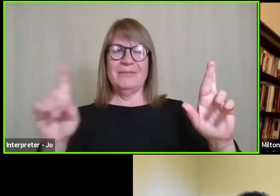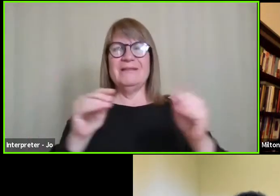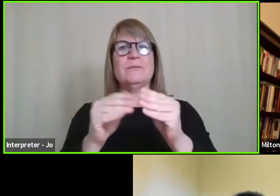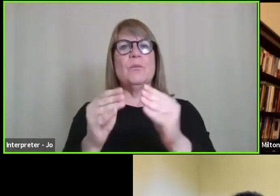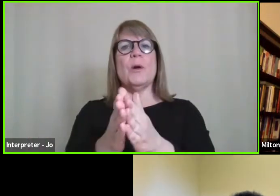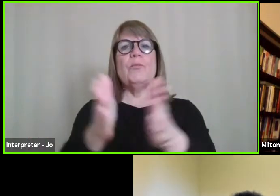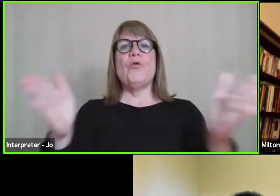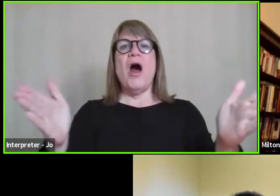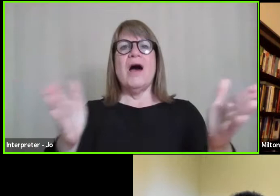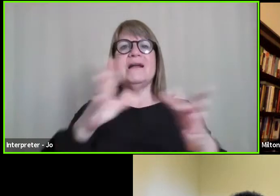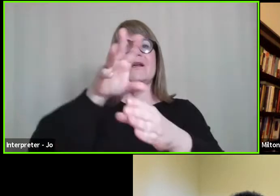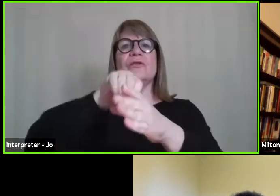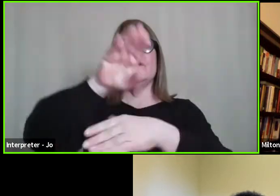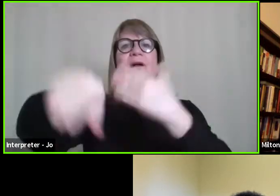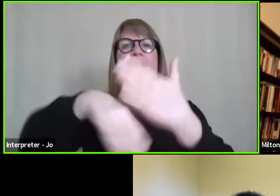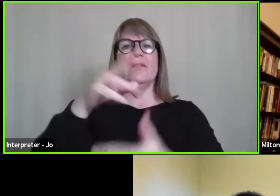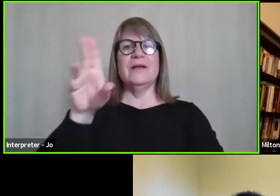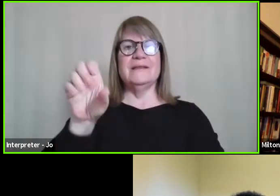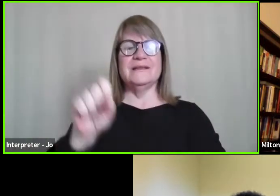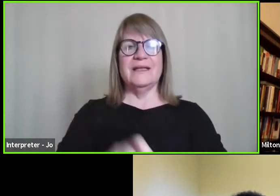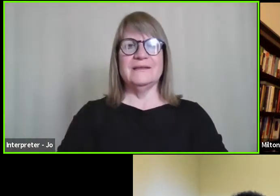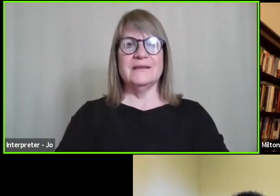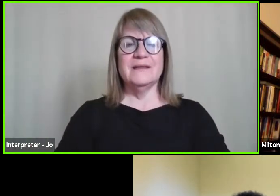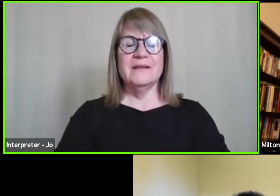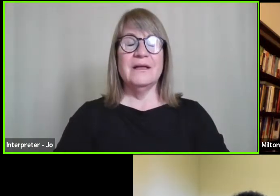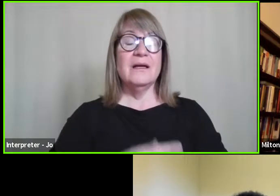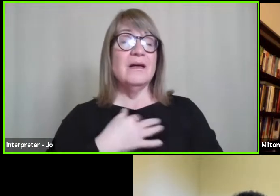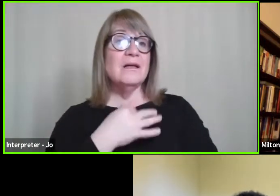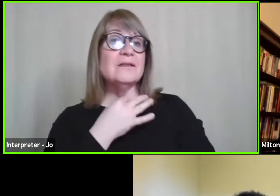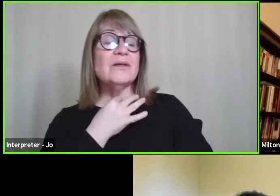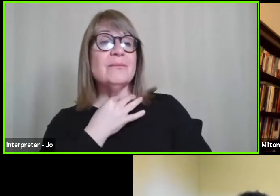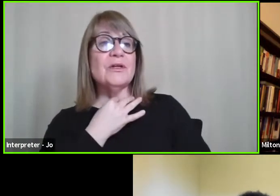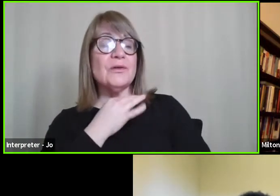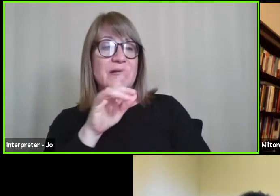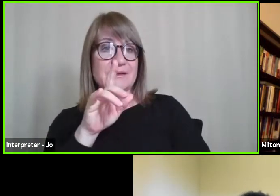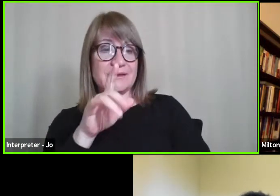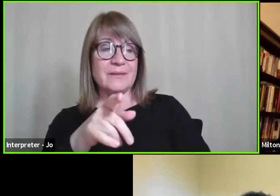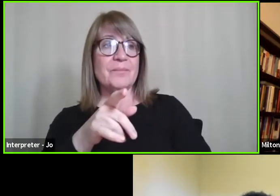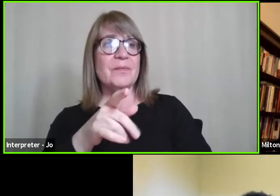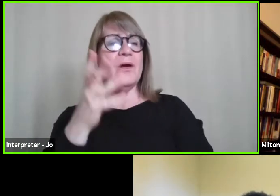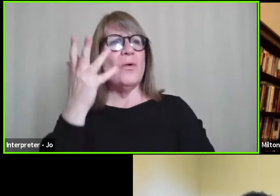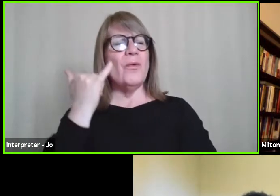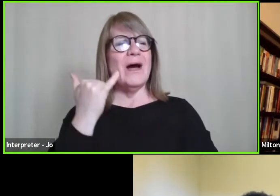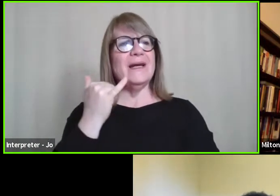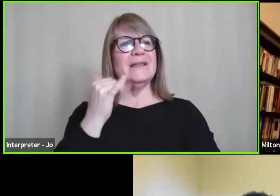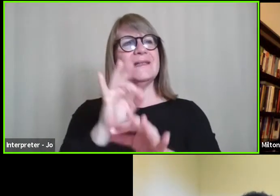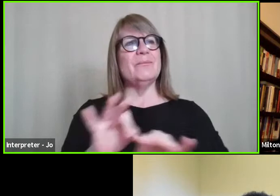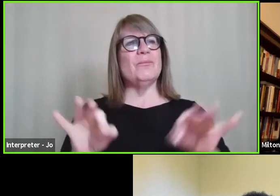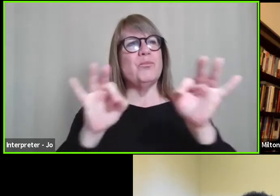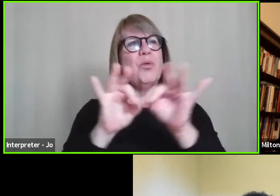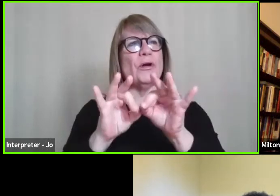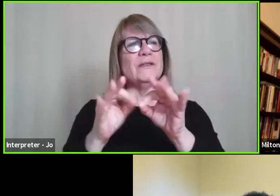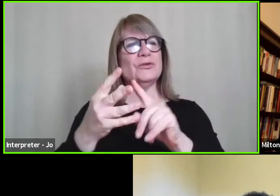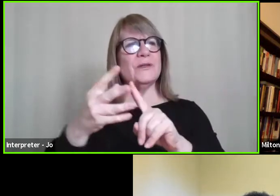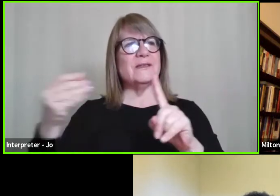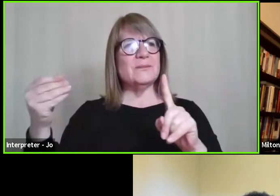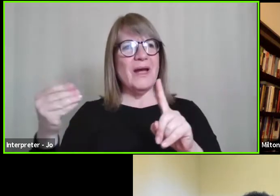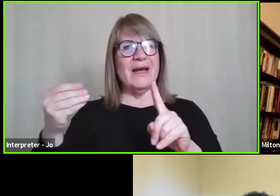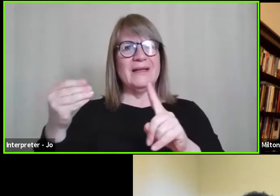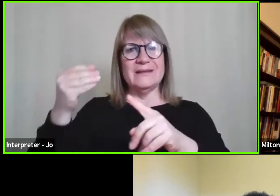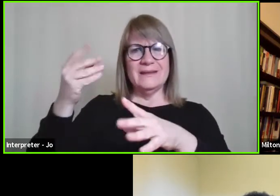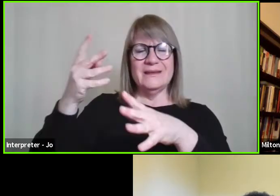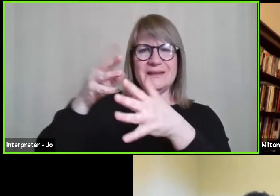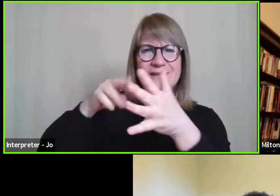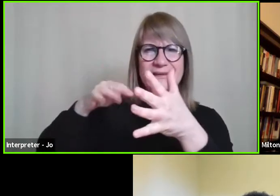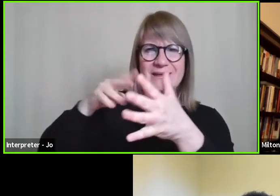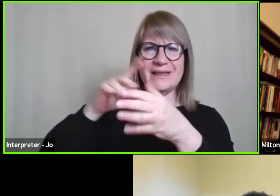um so i'm warning you know why is it important to expand inquiry into eugenics in our understanding of it beyond the